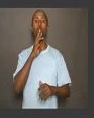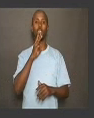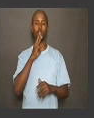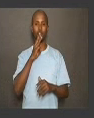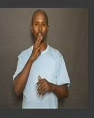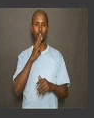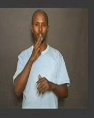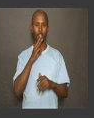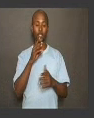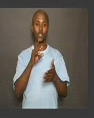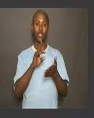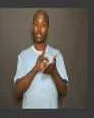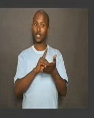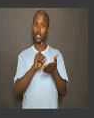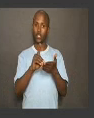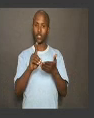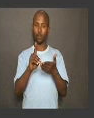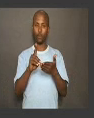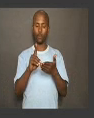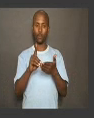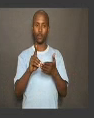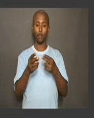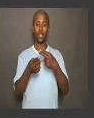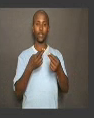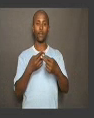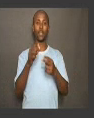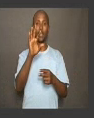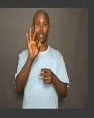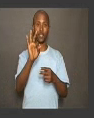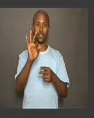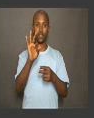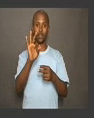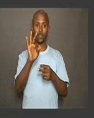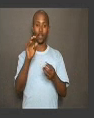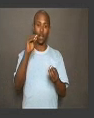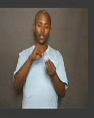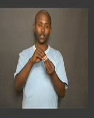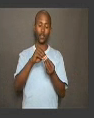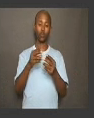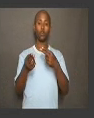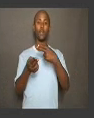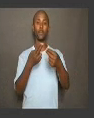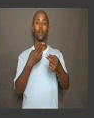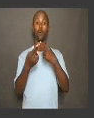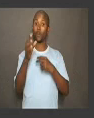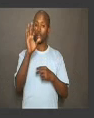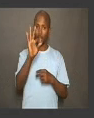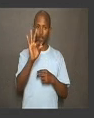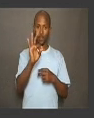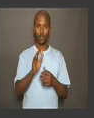The digits of a multiple of 9 add up to a multiple of